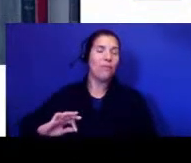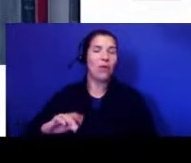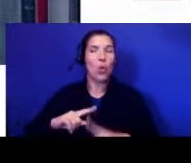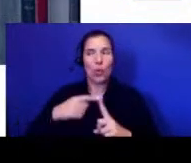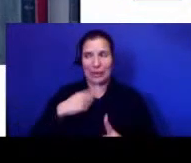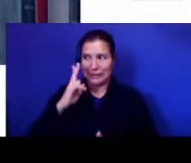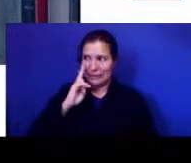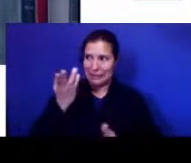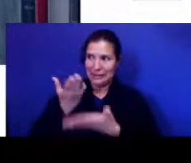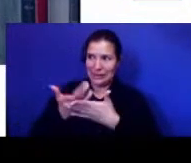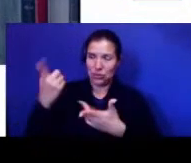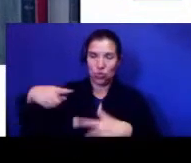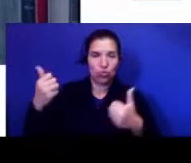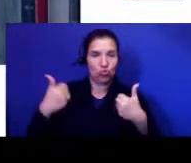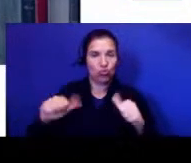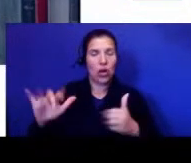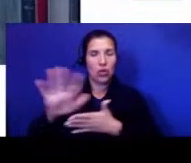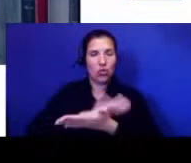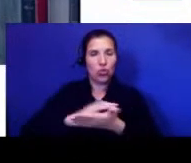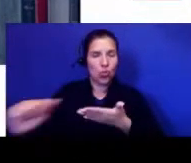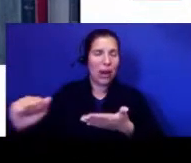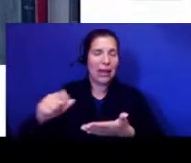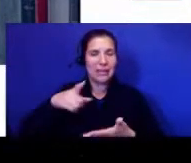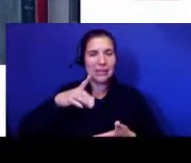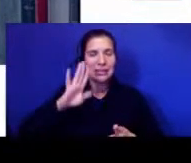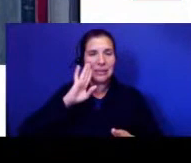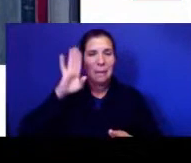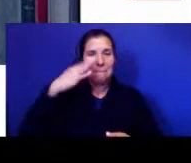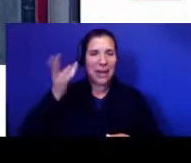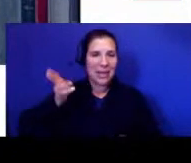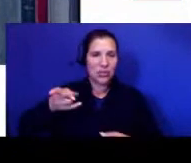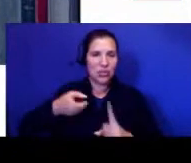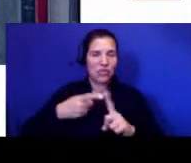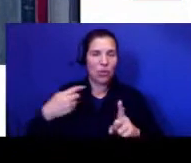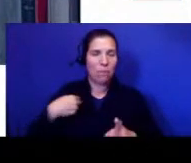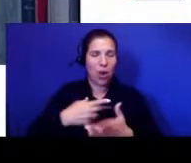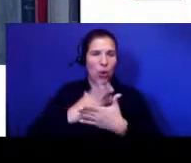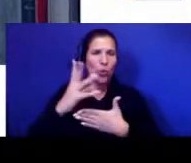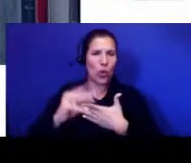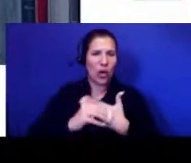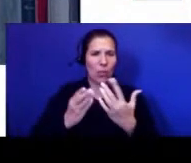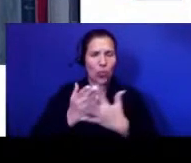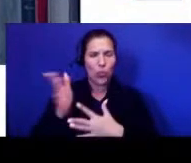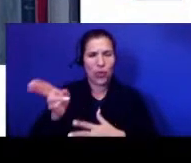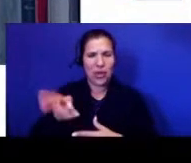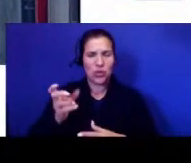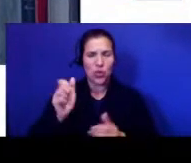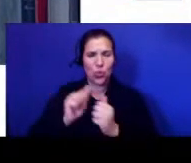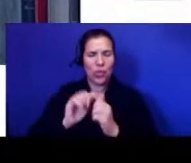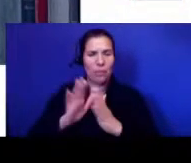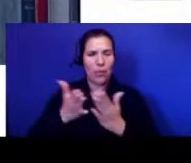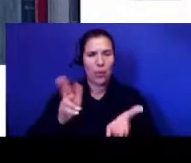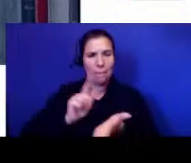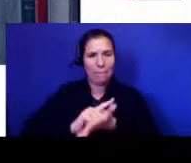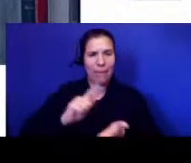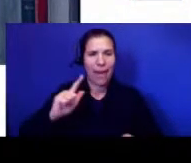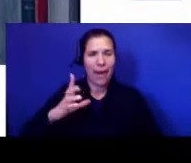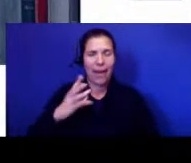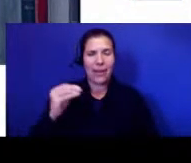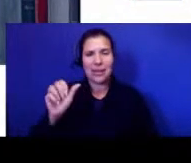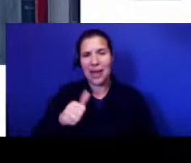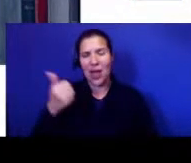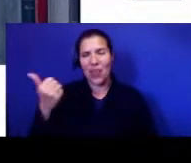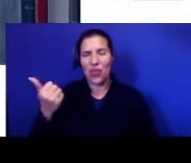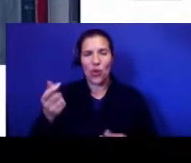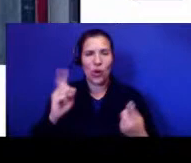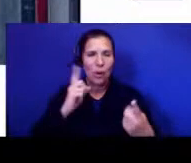are trying to erase Black history from our curriculum through their efforts on book bans and other oppositions